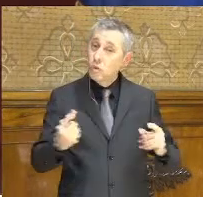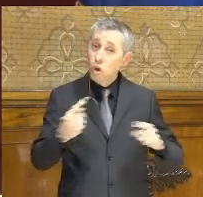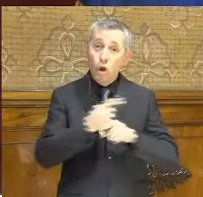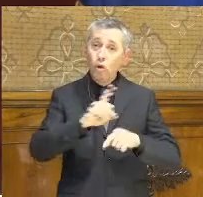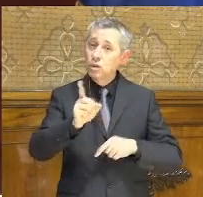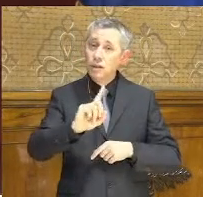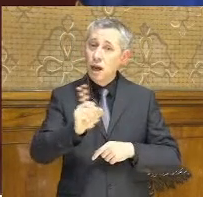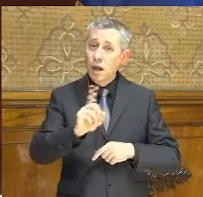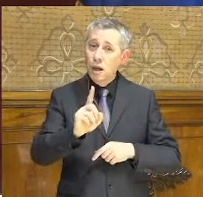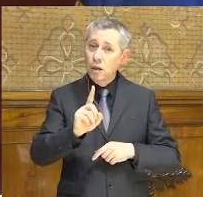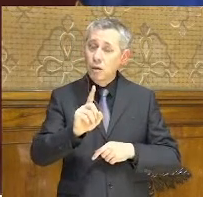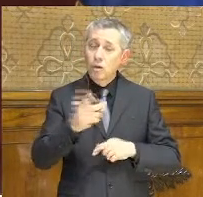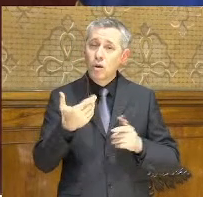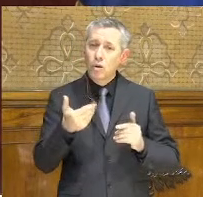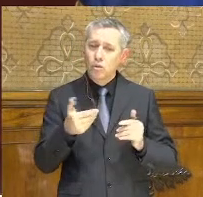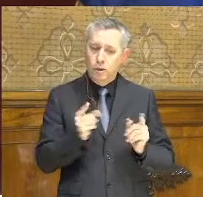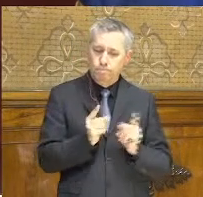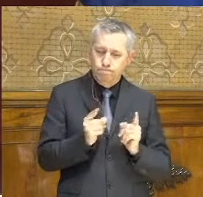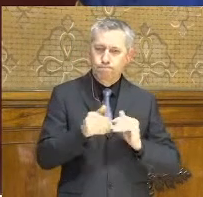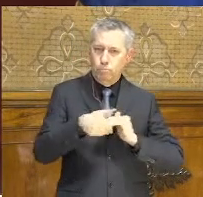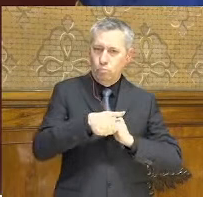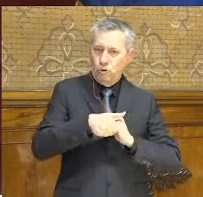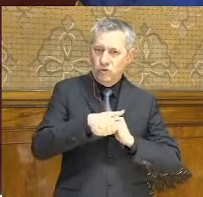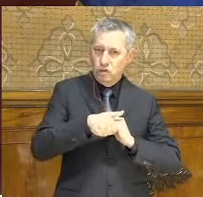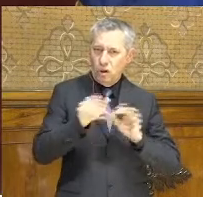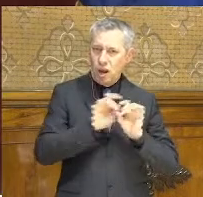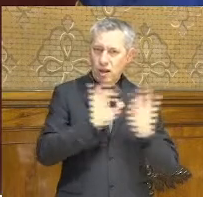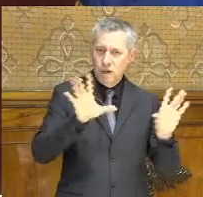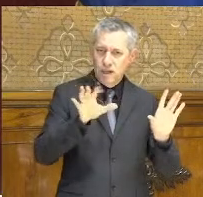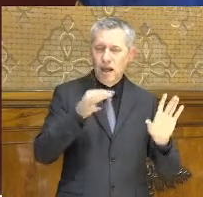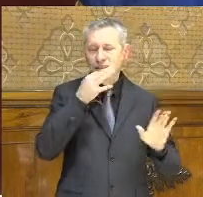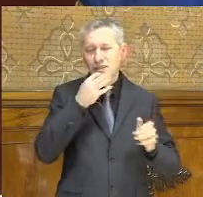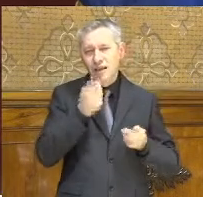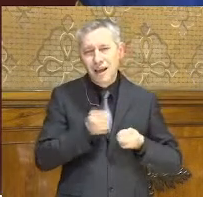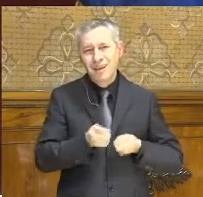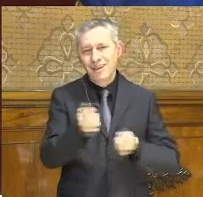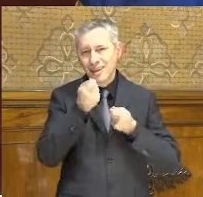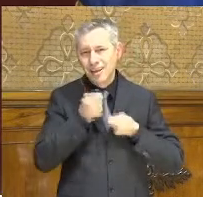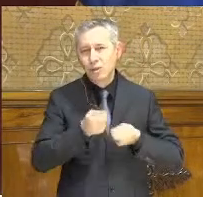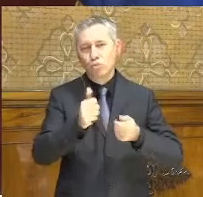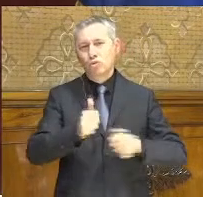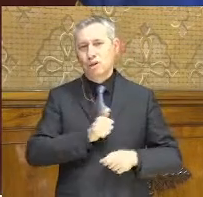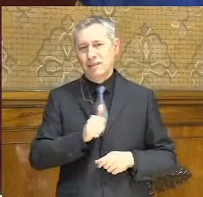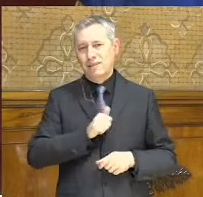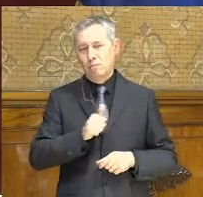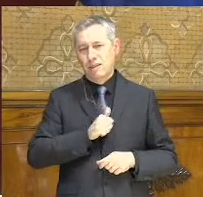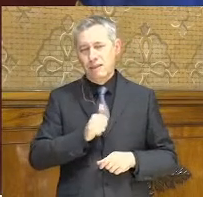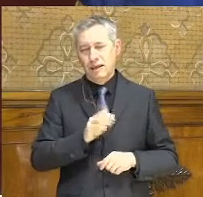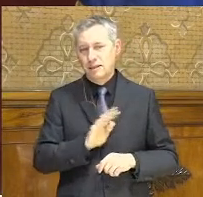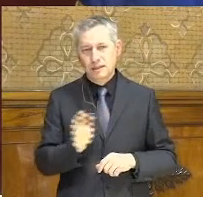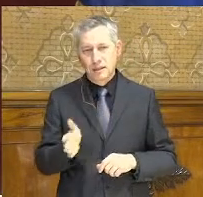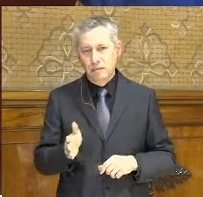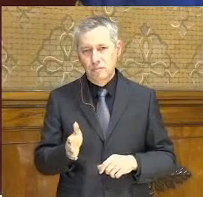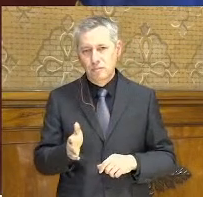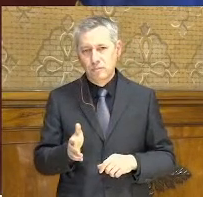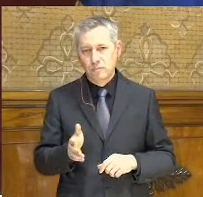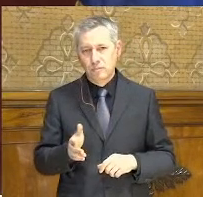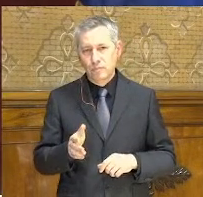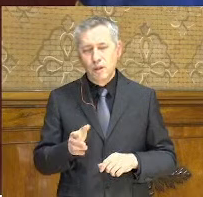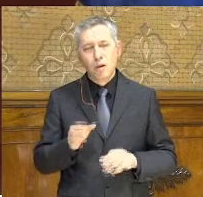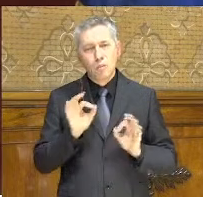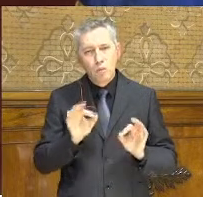provisionality, as I have argued, is an impetus to independence. In the much the same